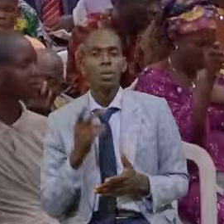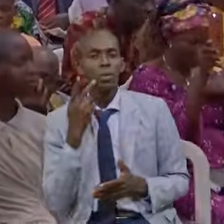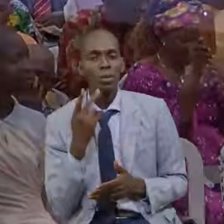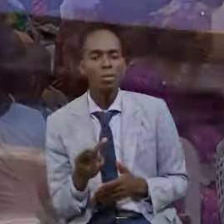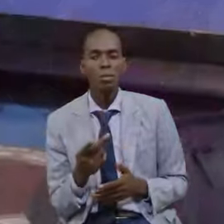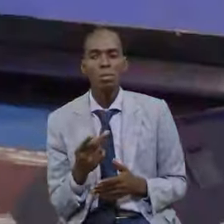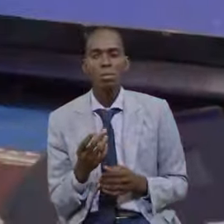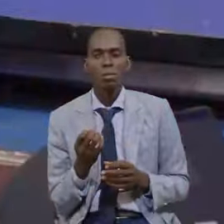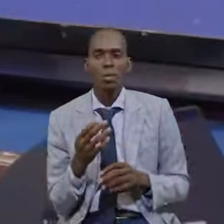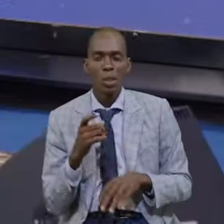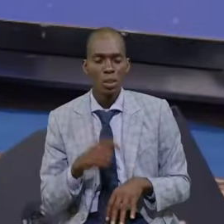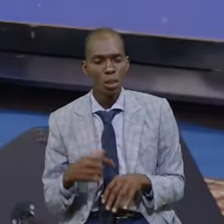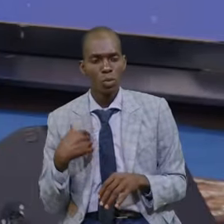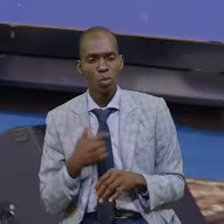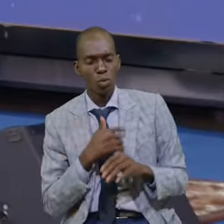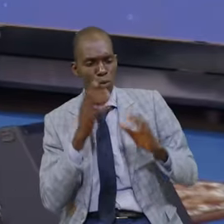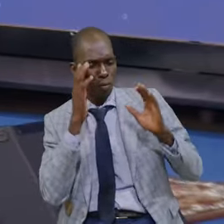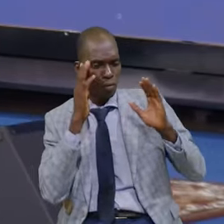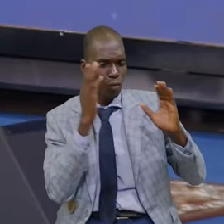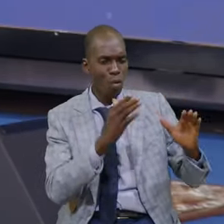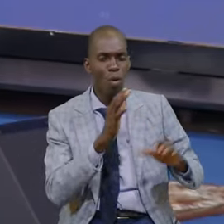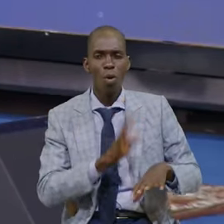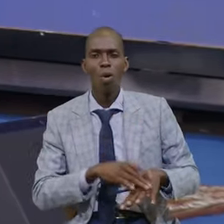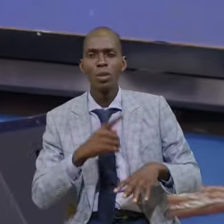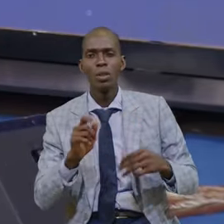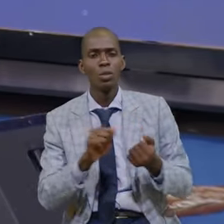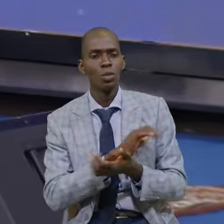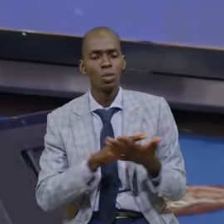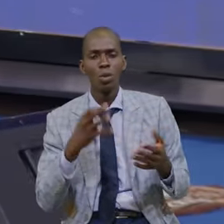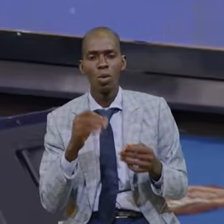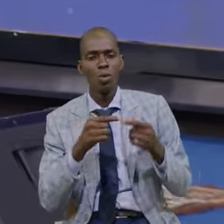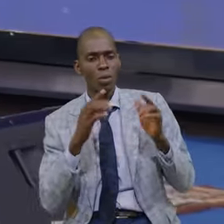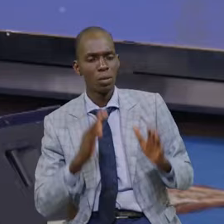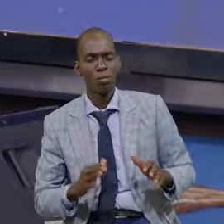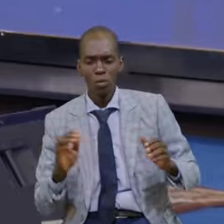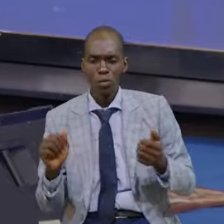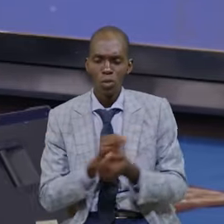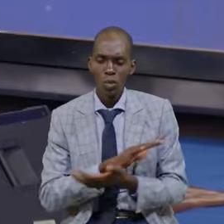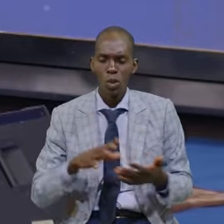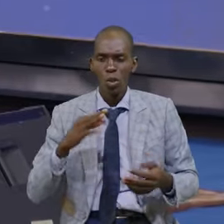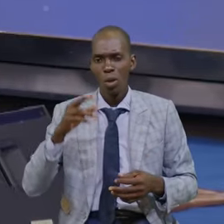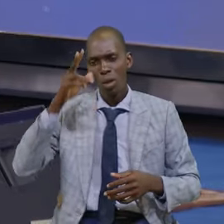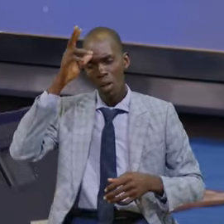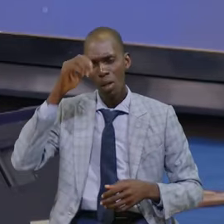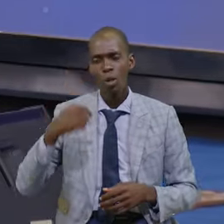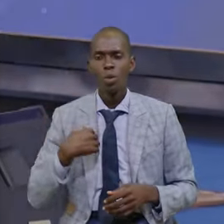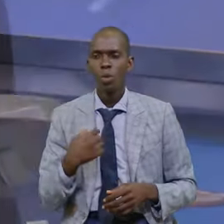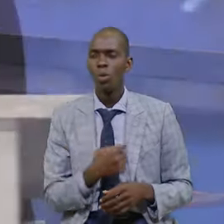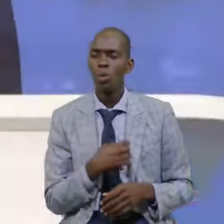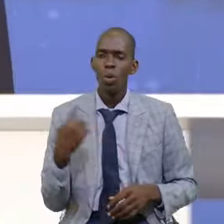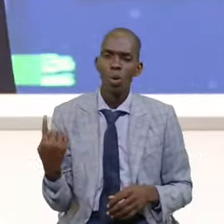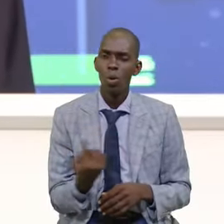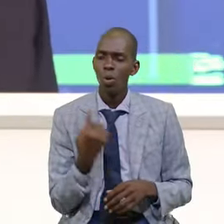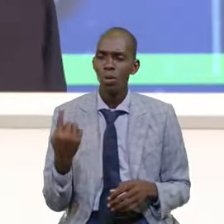the destruction of the enemy, the destruction of Satan. And we've all been looking at